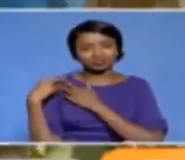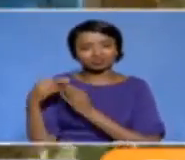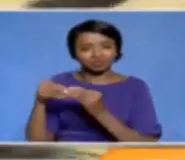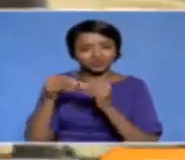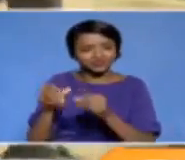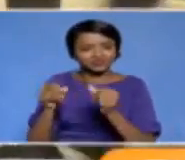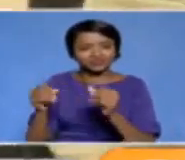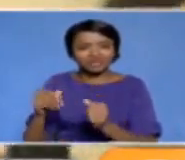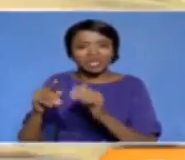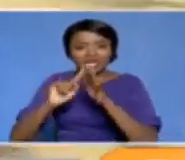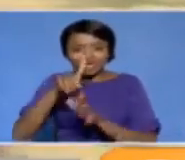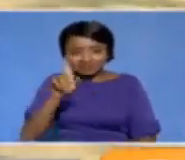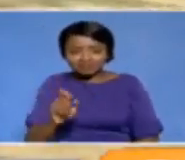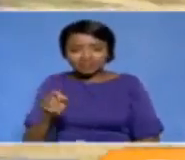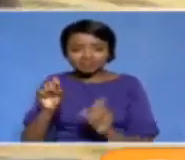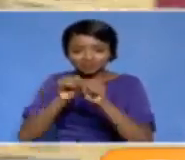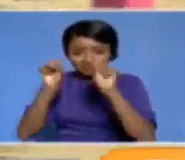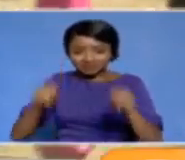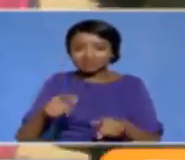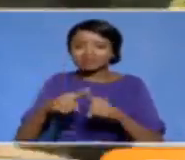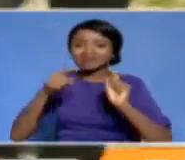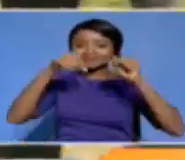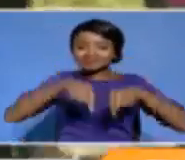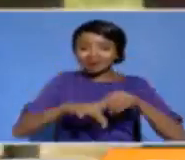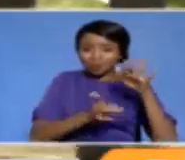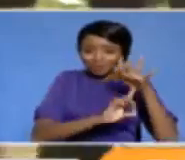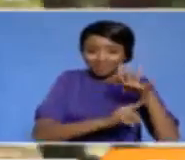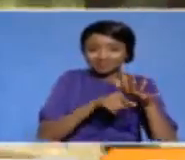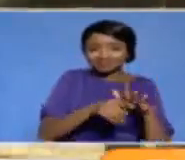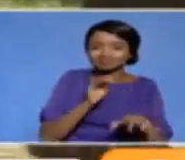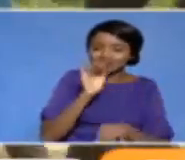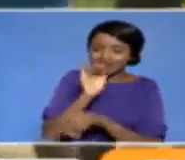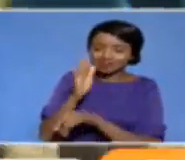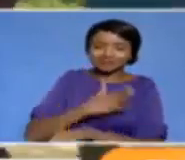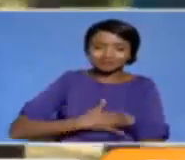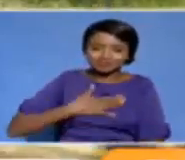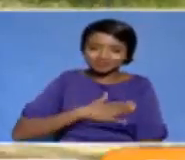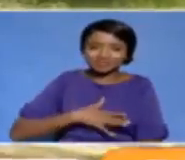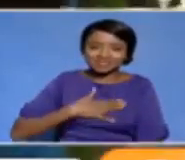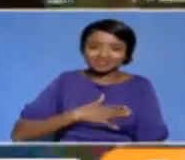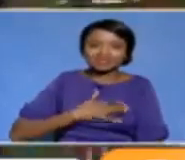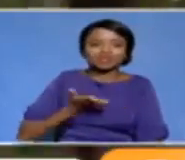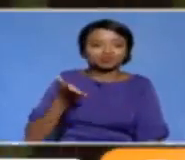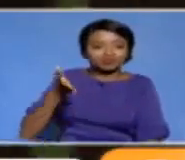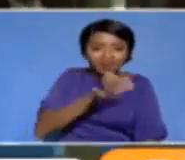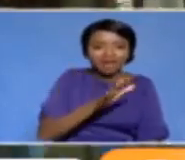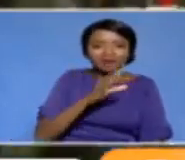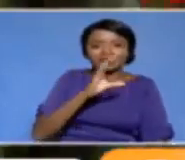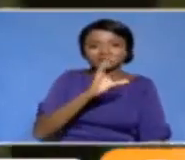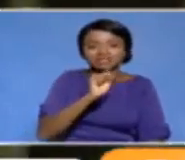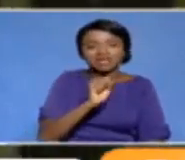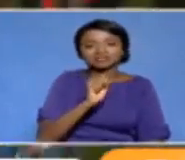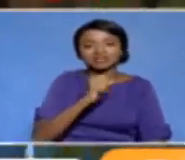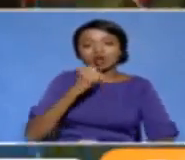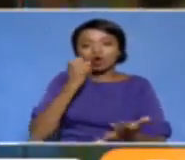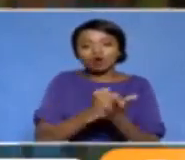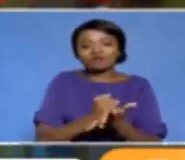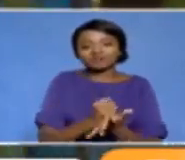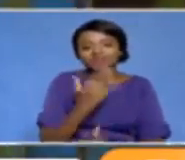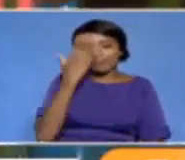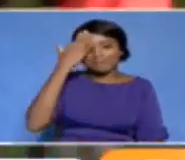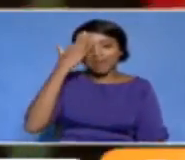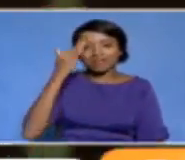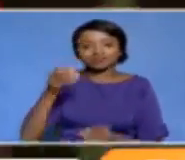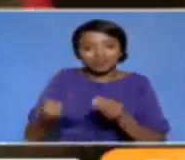examination system. For now, the ministry has asked the parents and their son to report to the CS office on Monday for direction on what to do